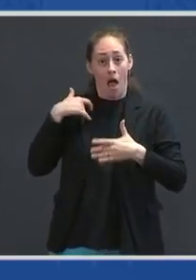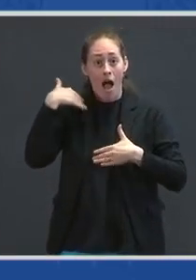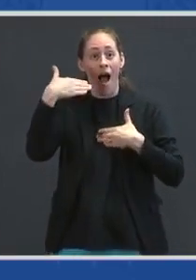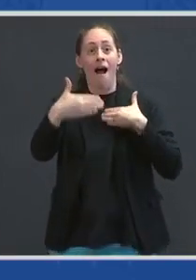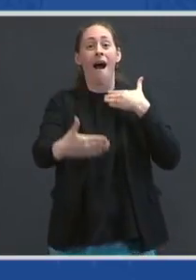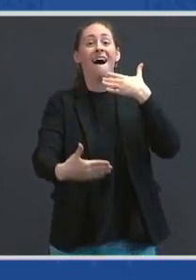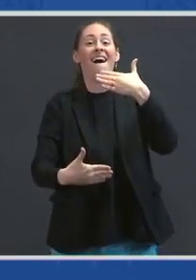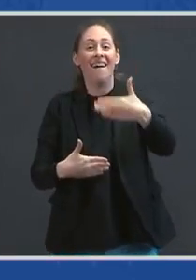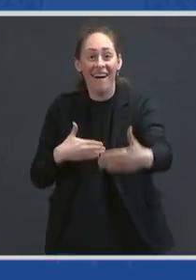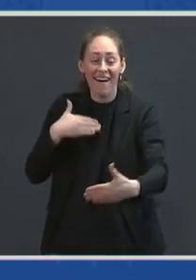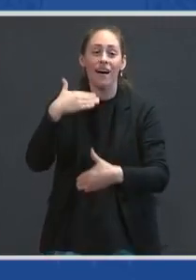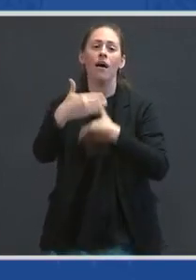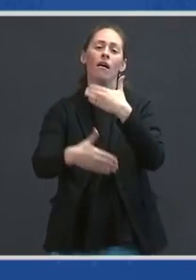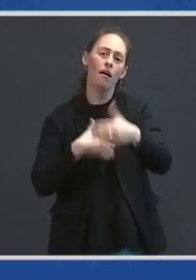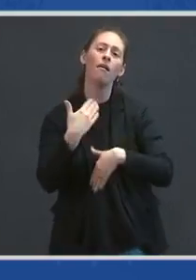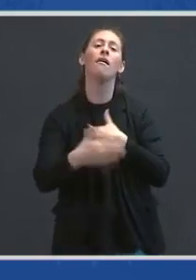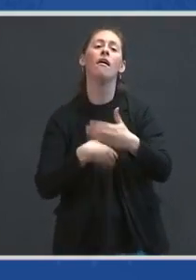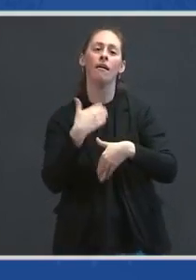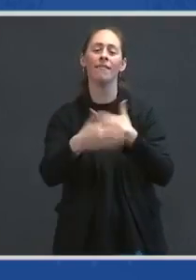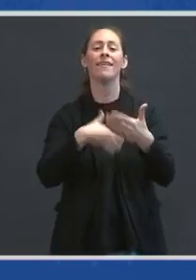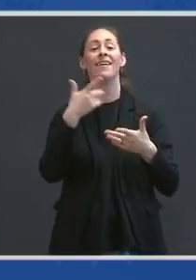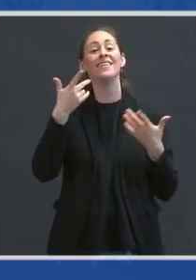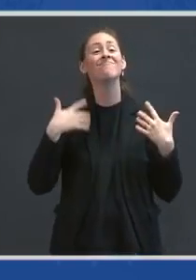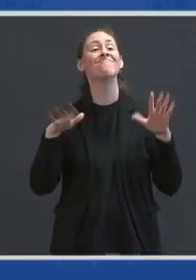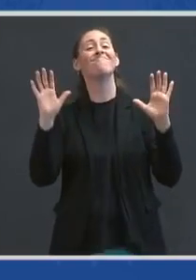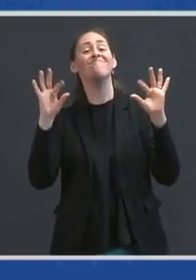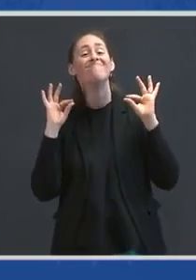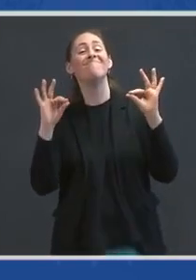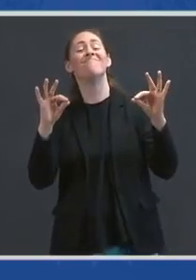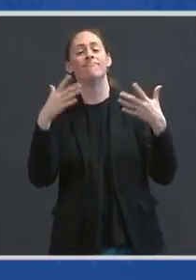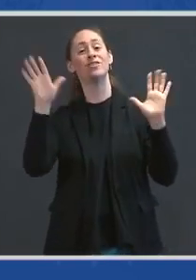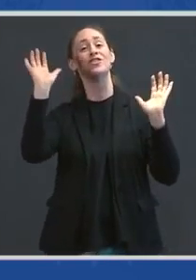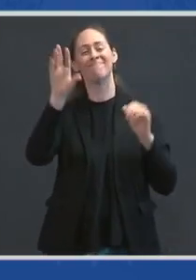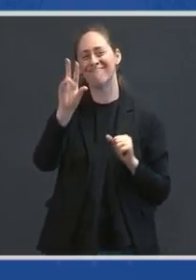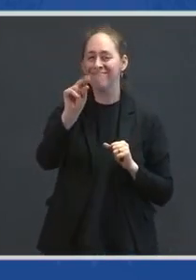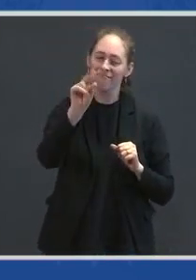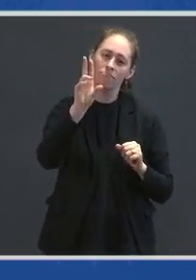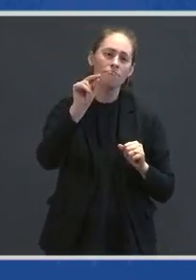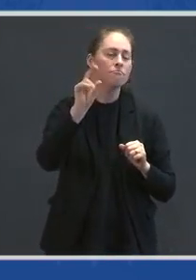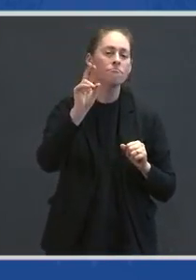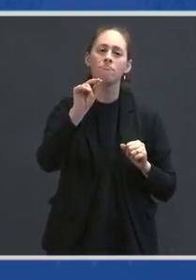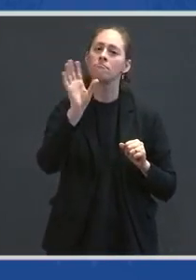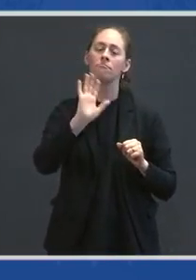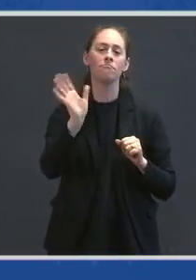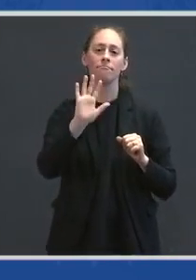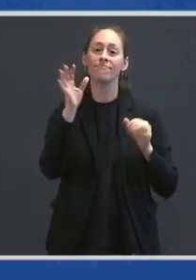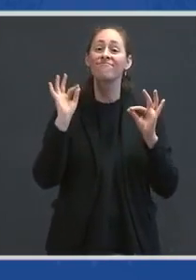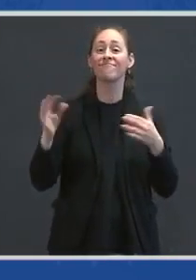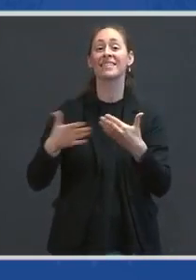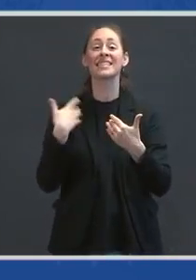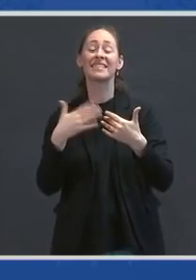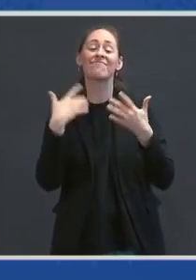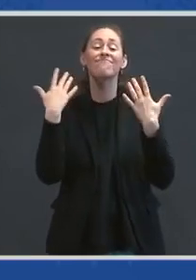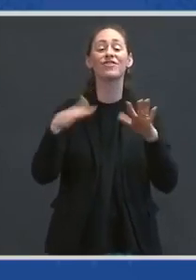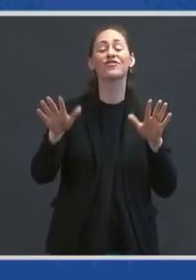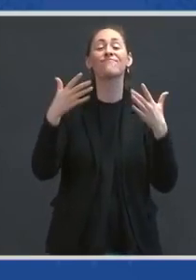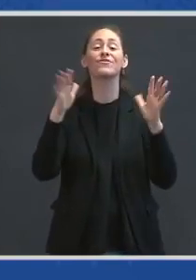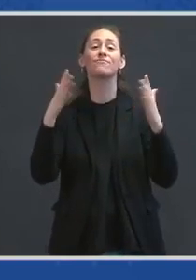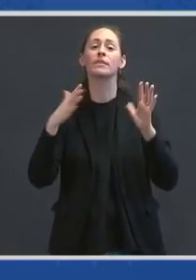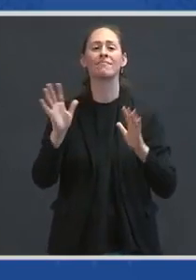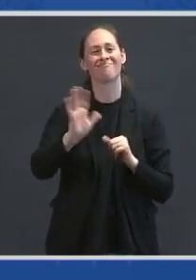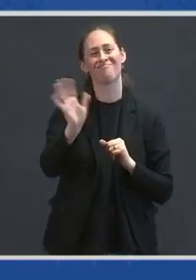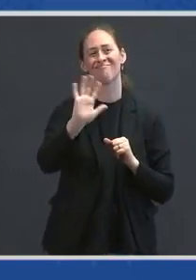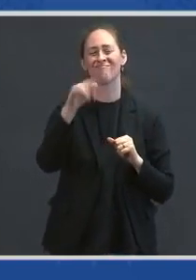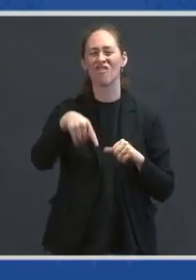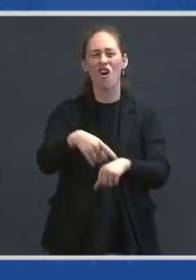lap. Everything is not fixed. We have a long way to go. And that day when everything gets back